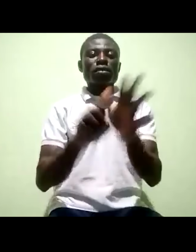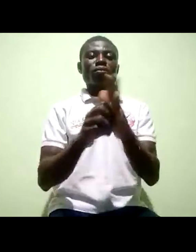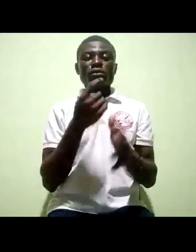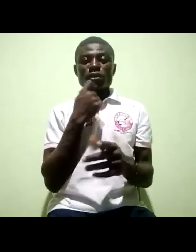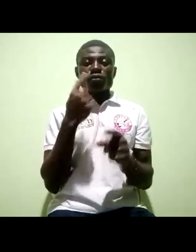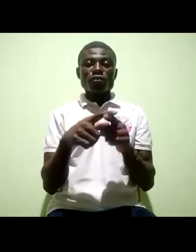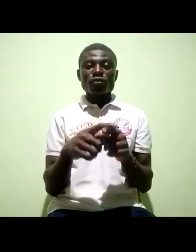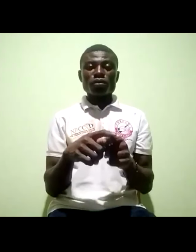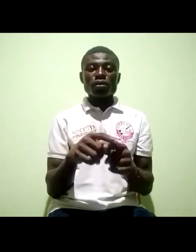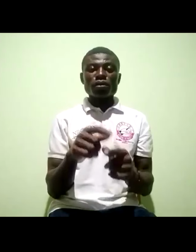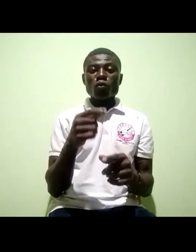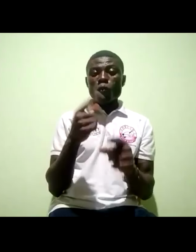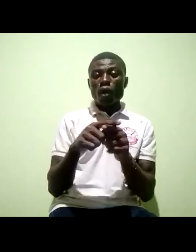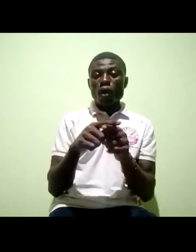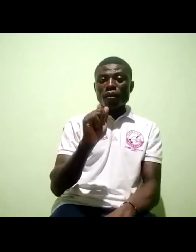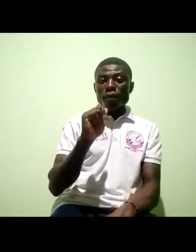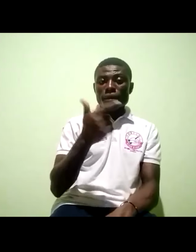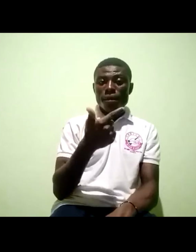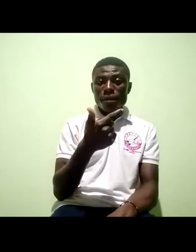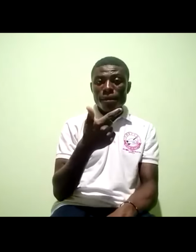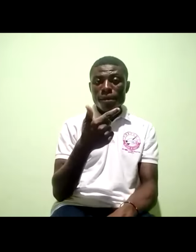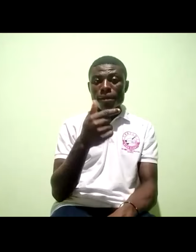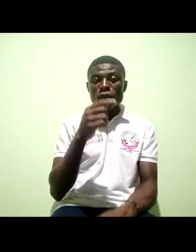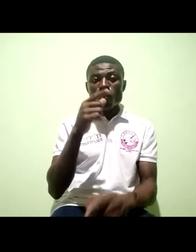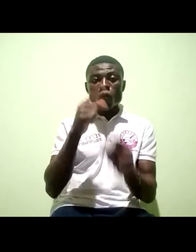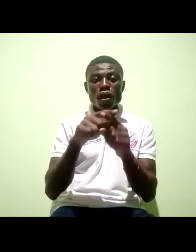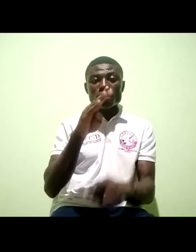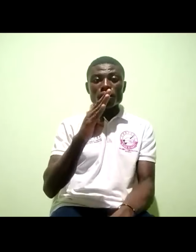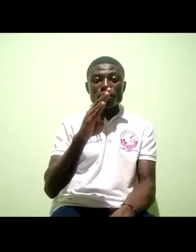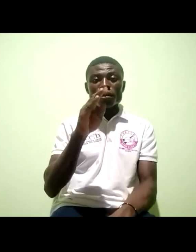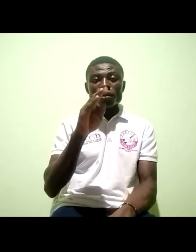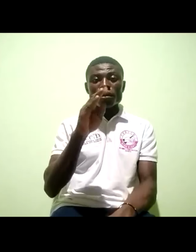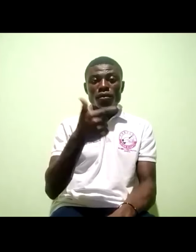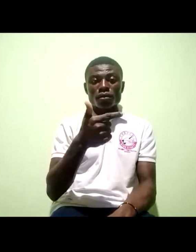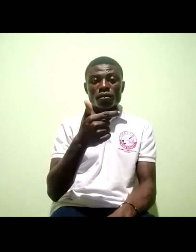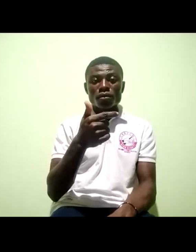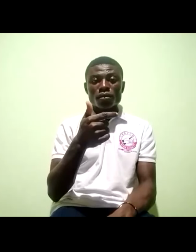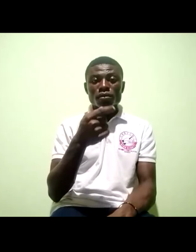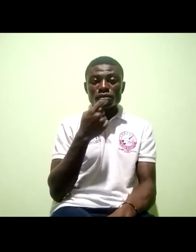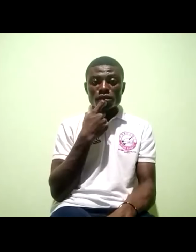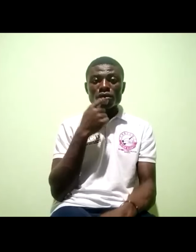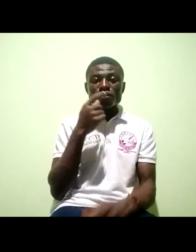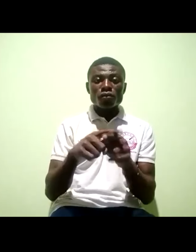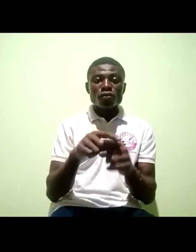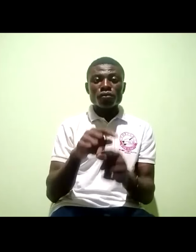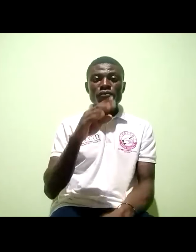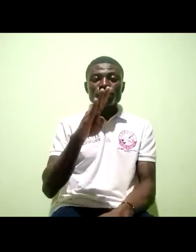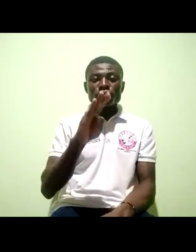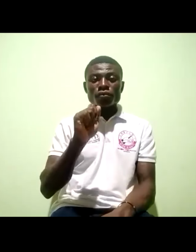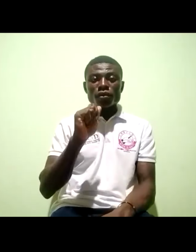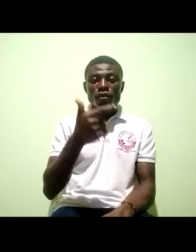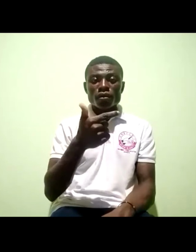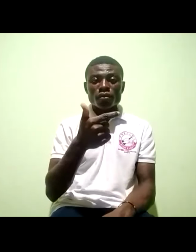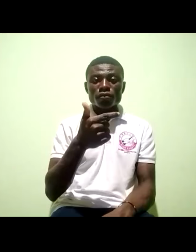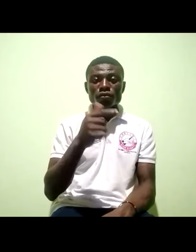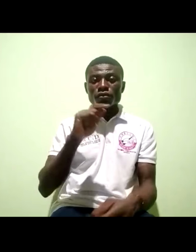bag. The student says the word bag. Now I can say, okay, say the word bag. Now replace the sound of bag, or